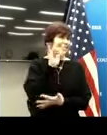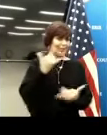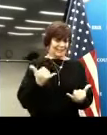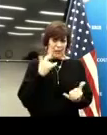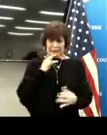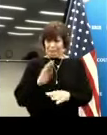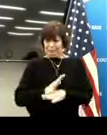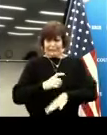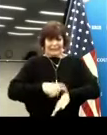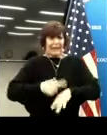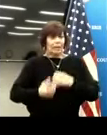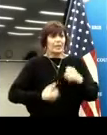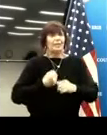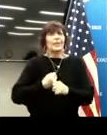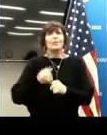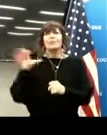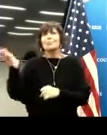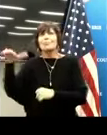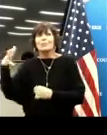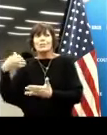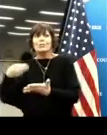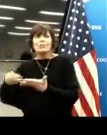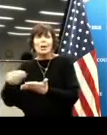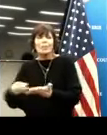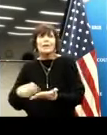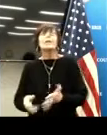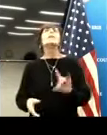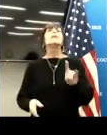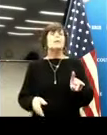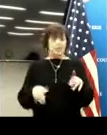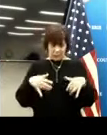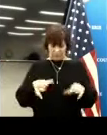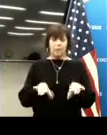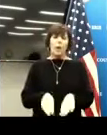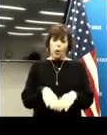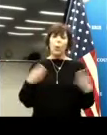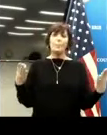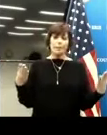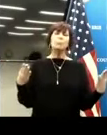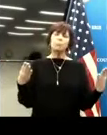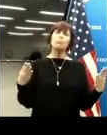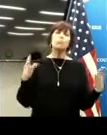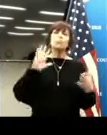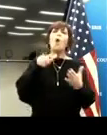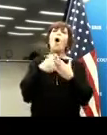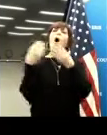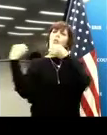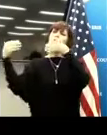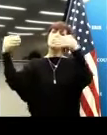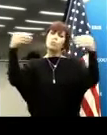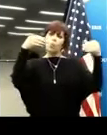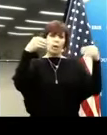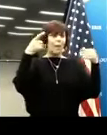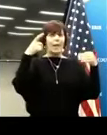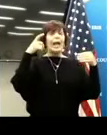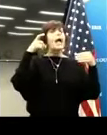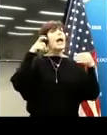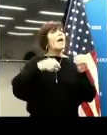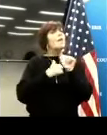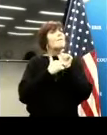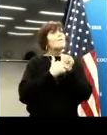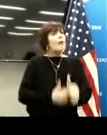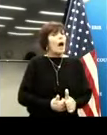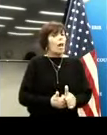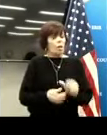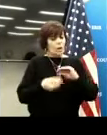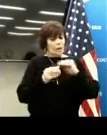year for people to go out and go shopping. Shopping malls are still allowed to be open, as are all retail establishments. They have to follow the